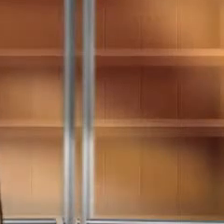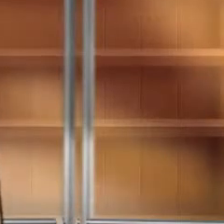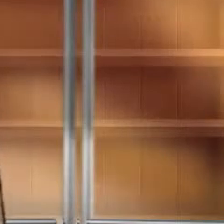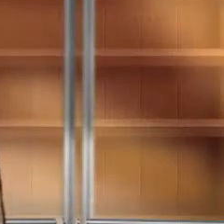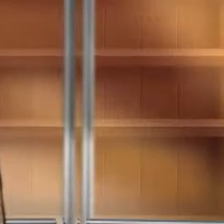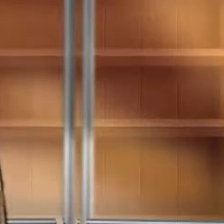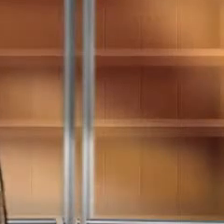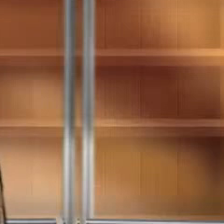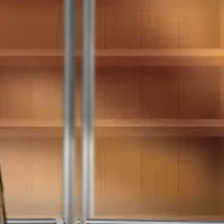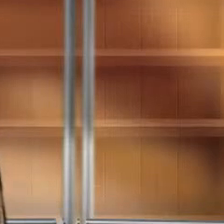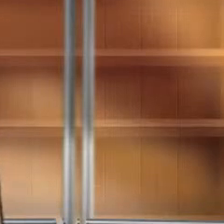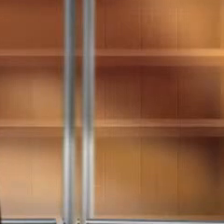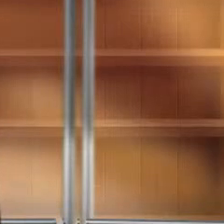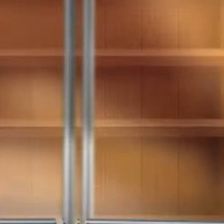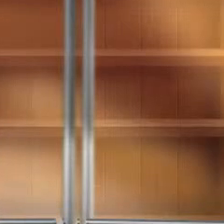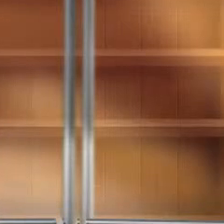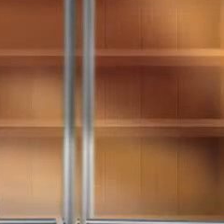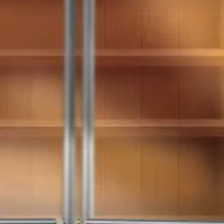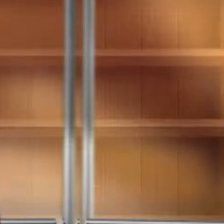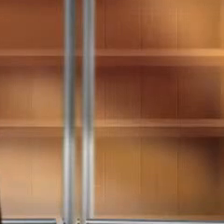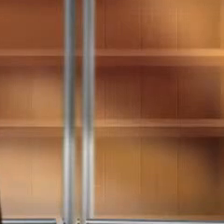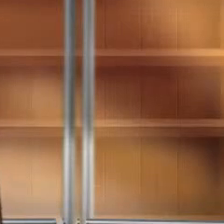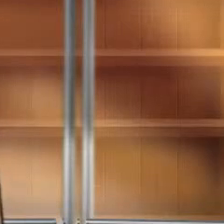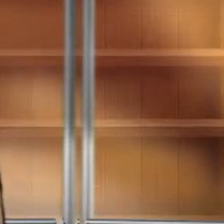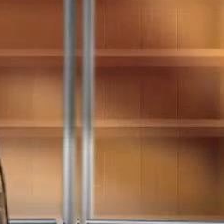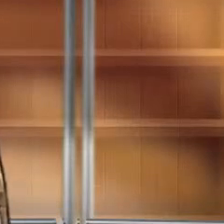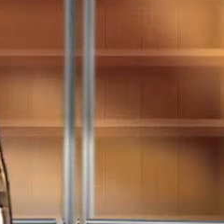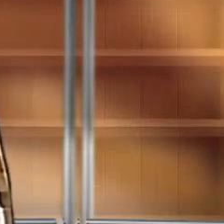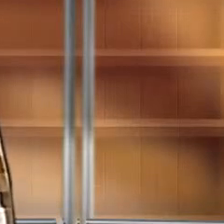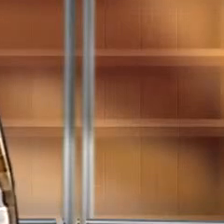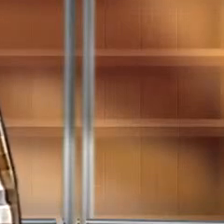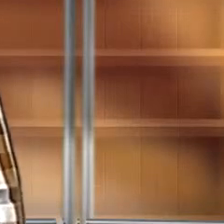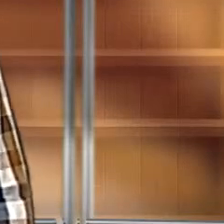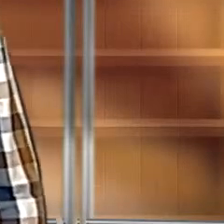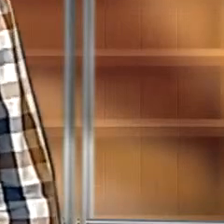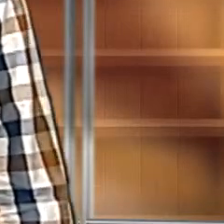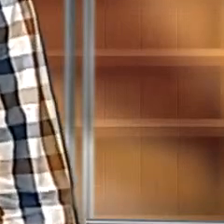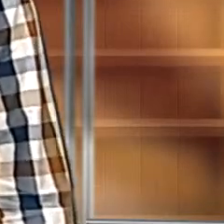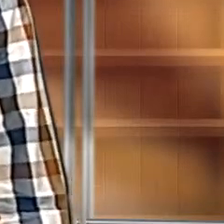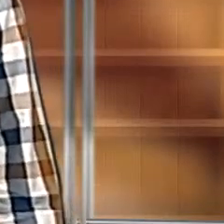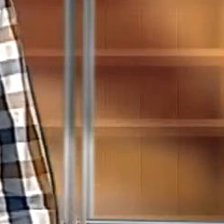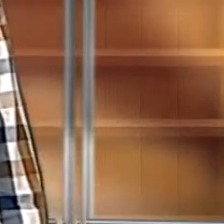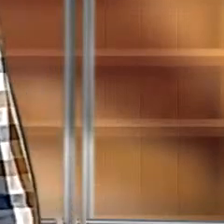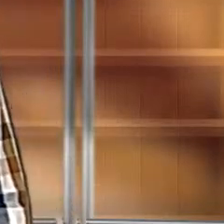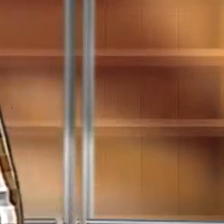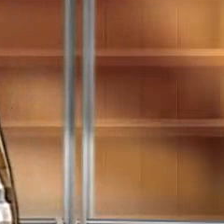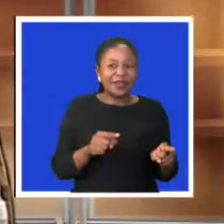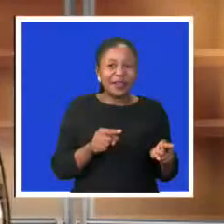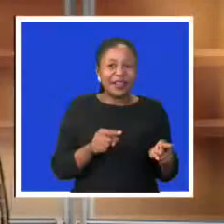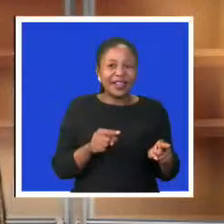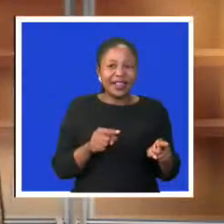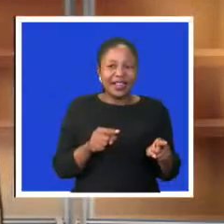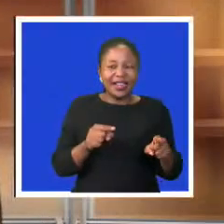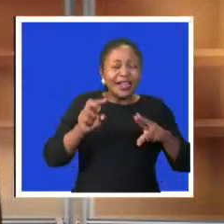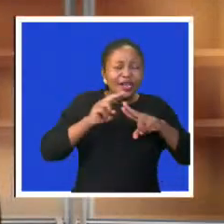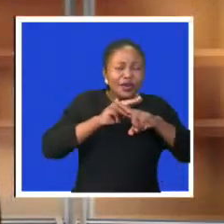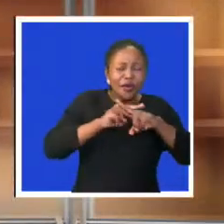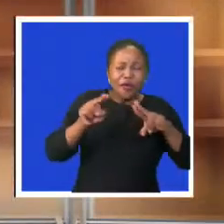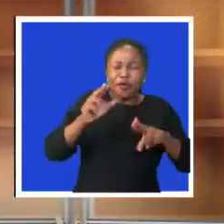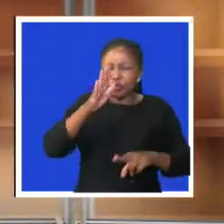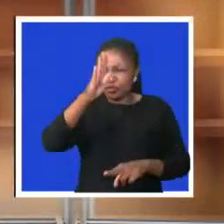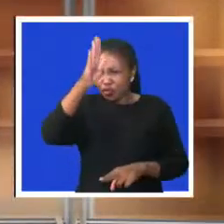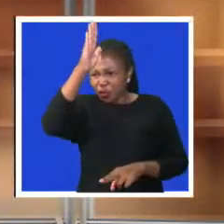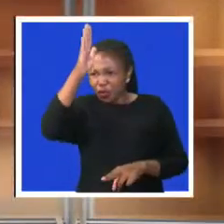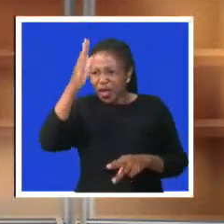monarchs or quasi-monarchs of non-Roman citizens who enjoyed a